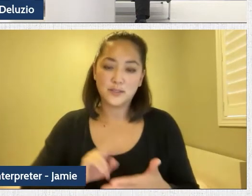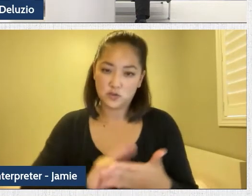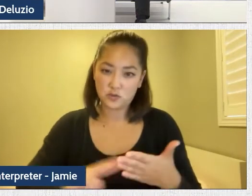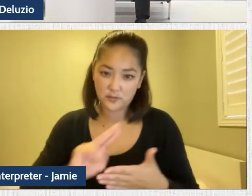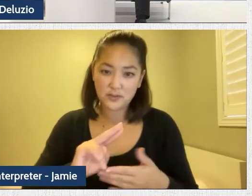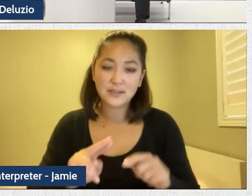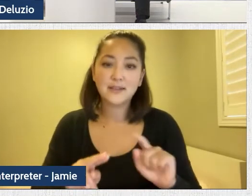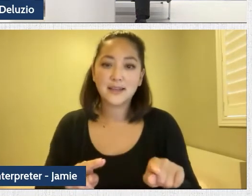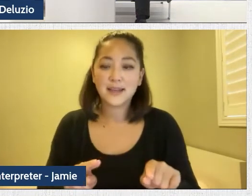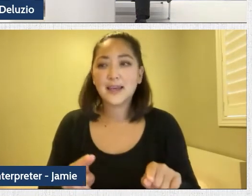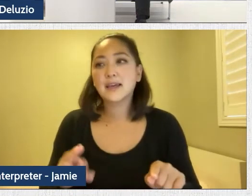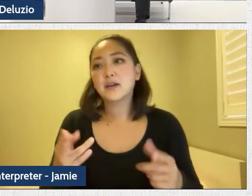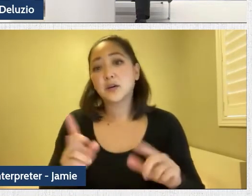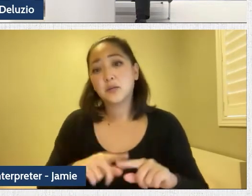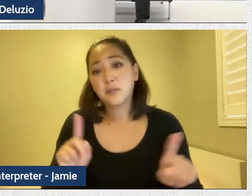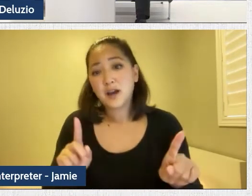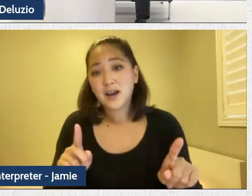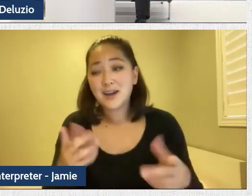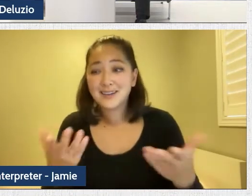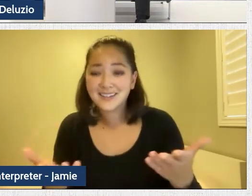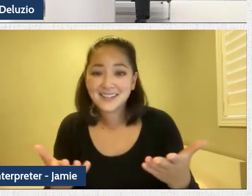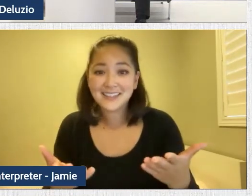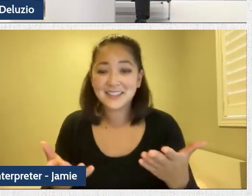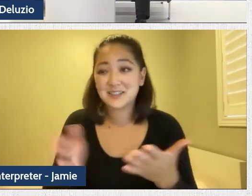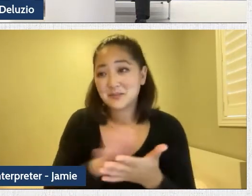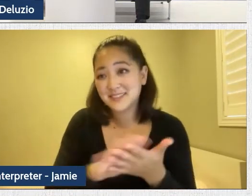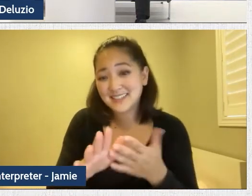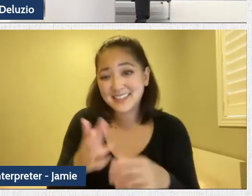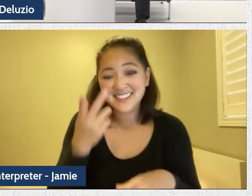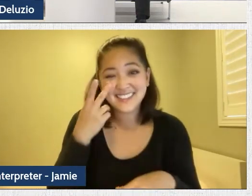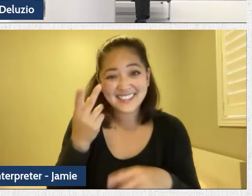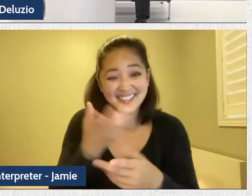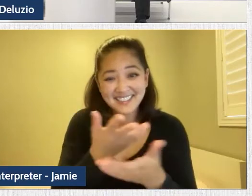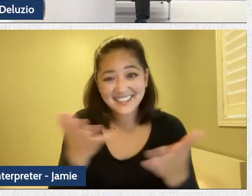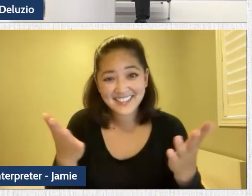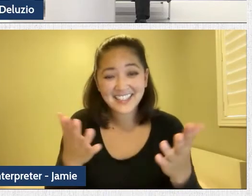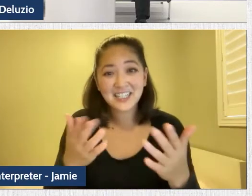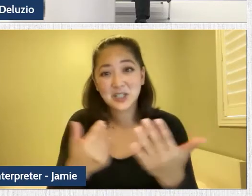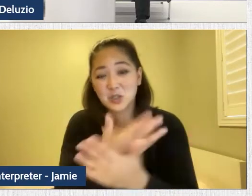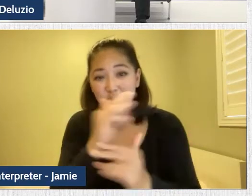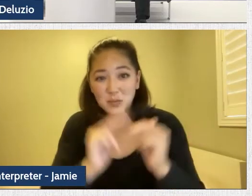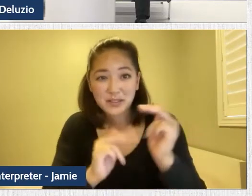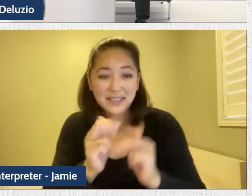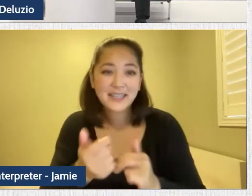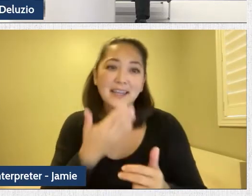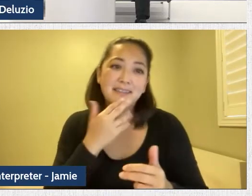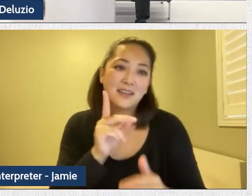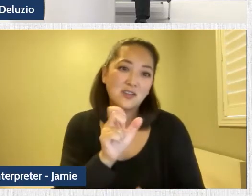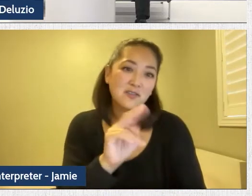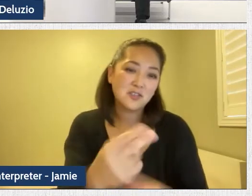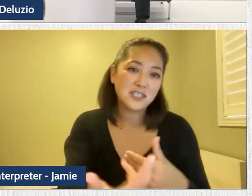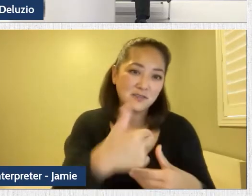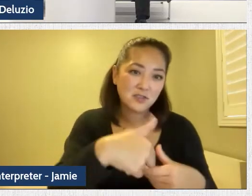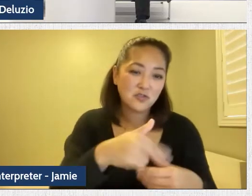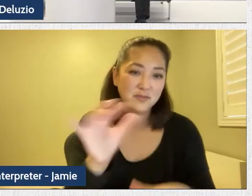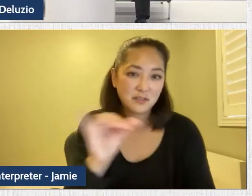some of the spaces in Mitchell Hall, and then also to hear so much from Dean Deluzio. So thanks so much for hosting.